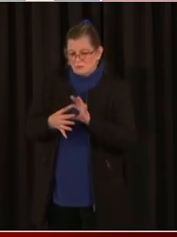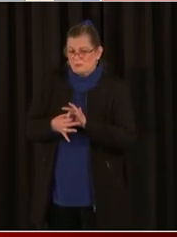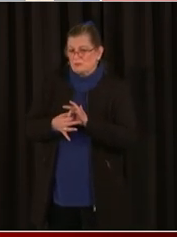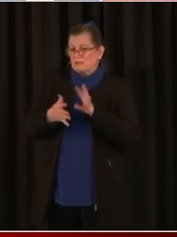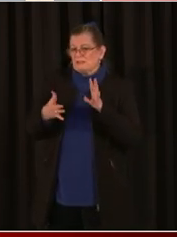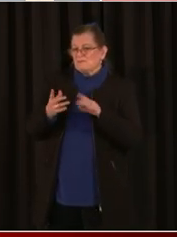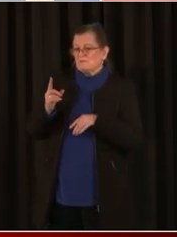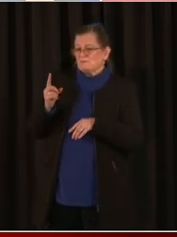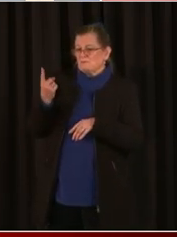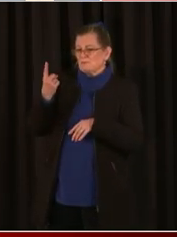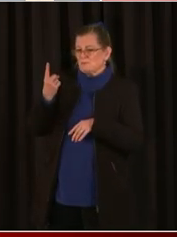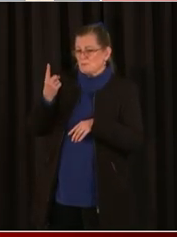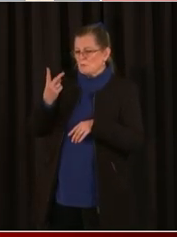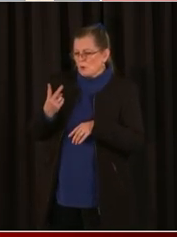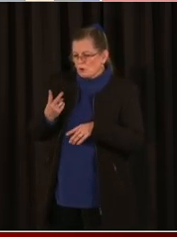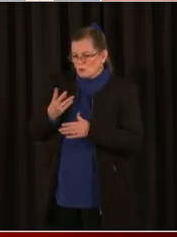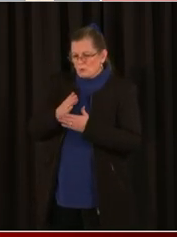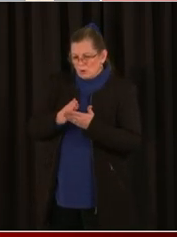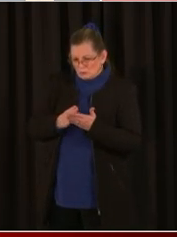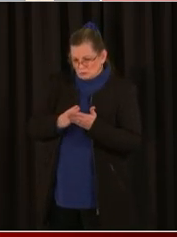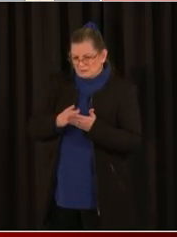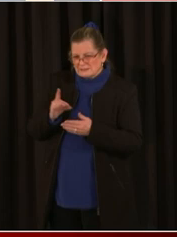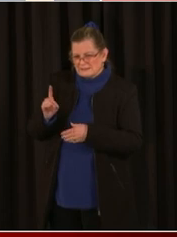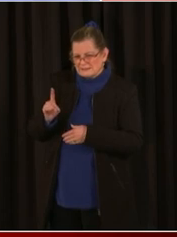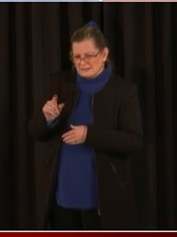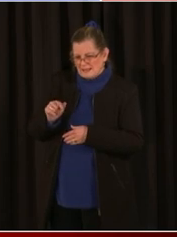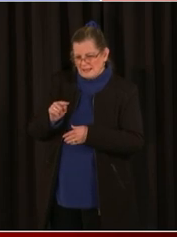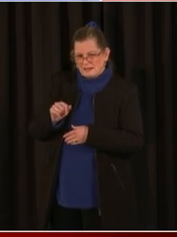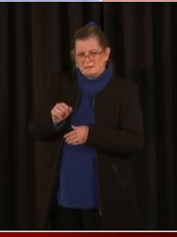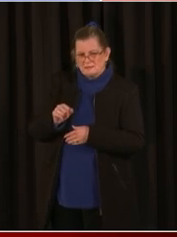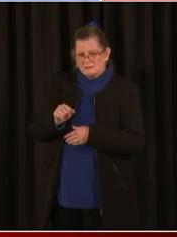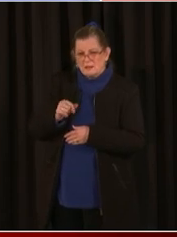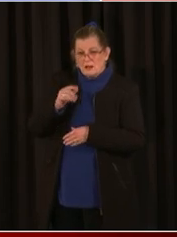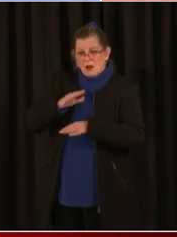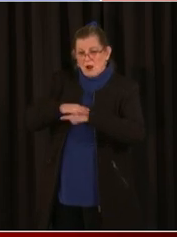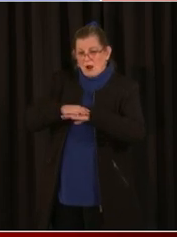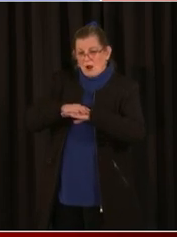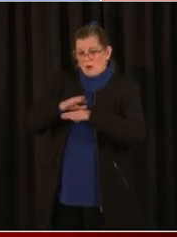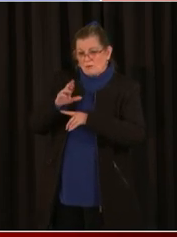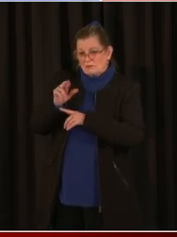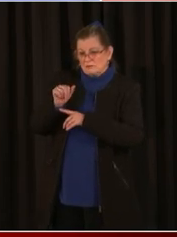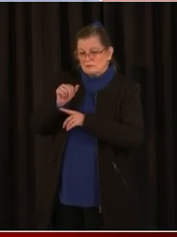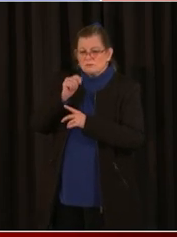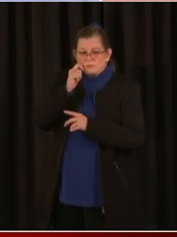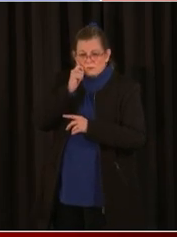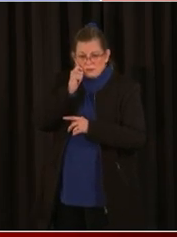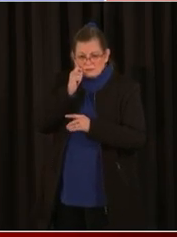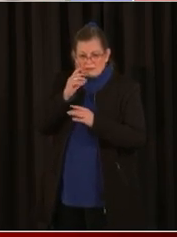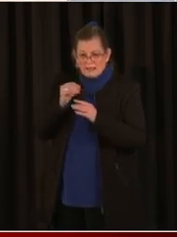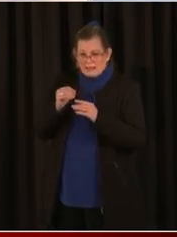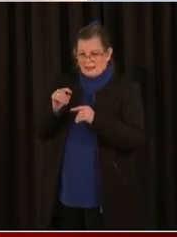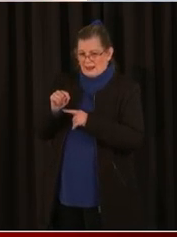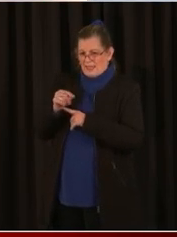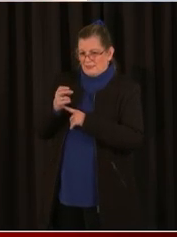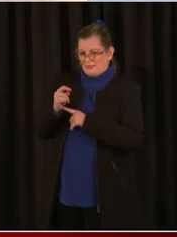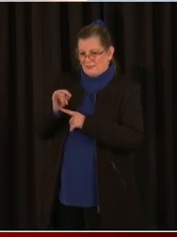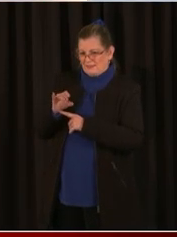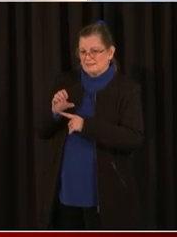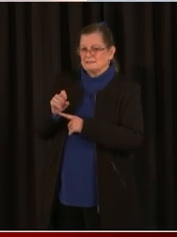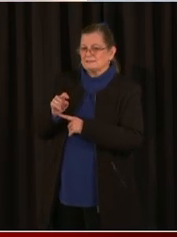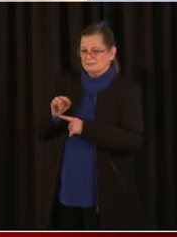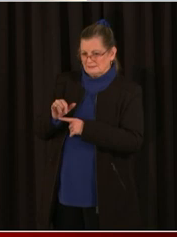our partial data that we have on vaccinations by race and ethnicity. This data is available on